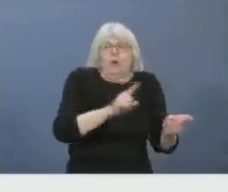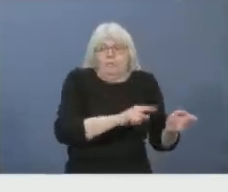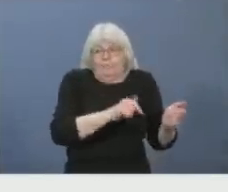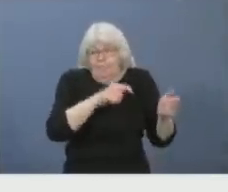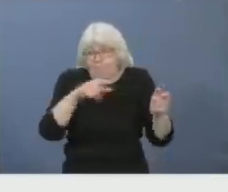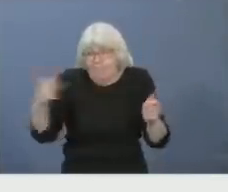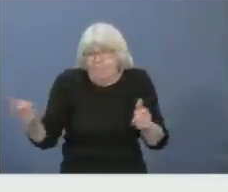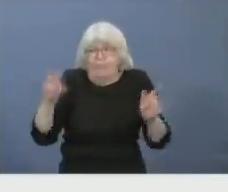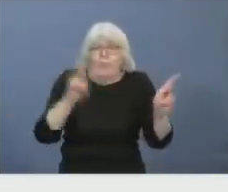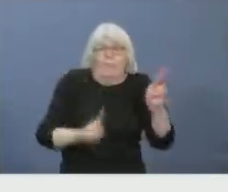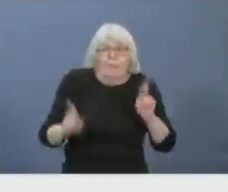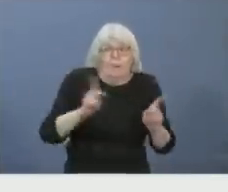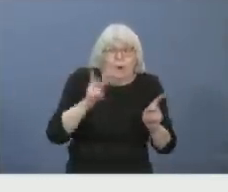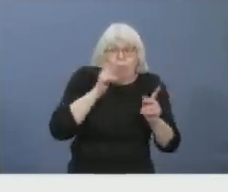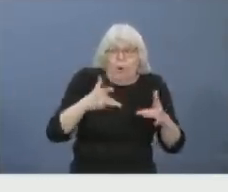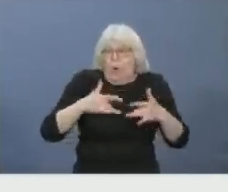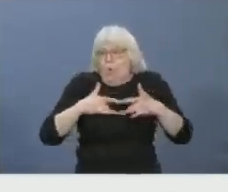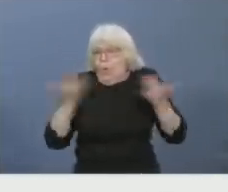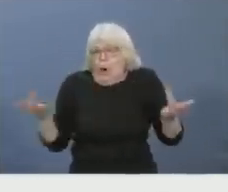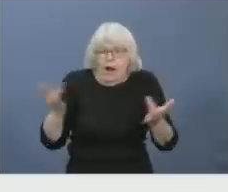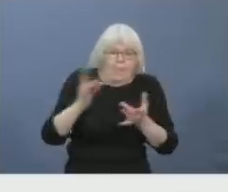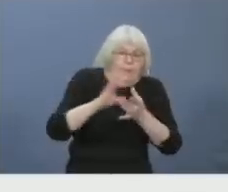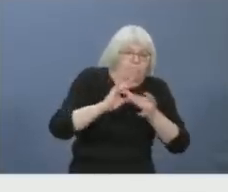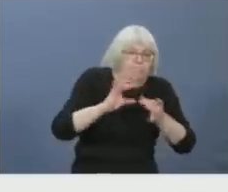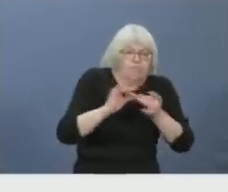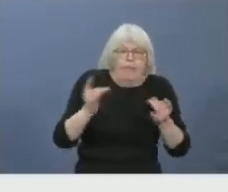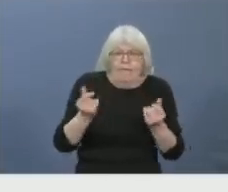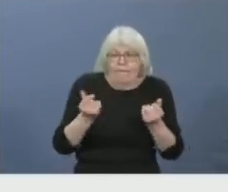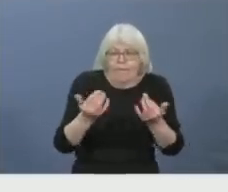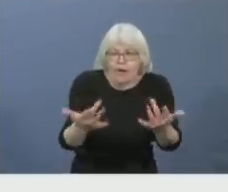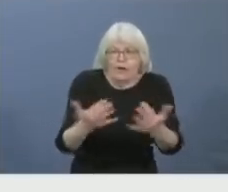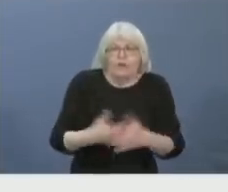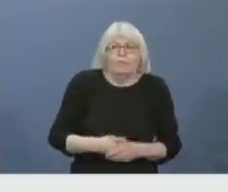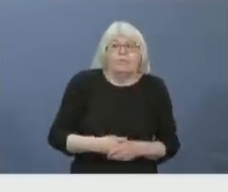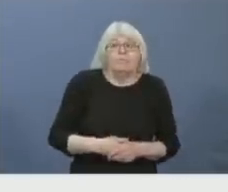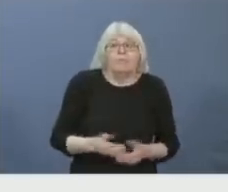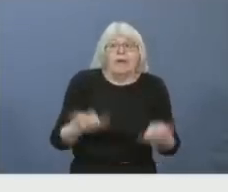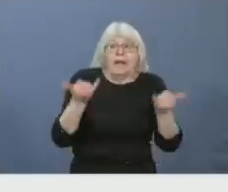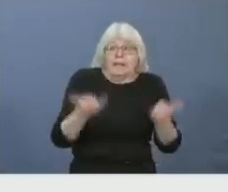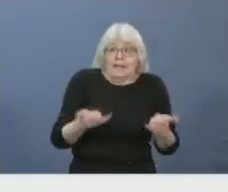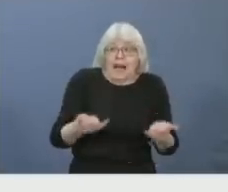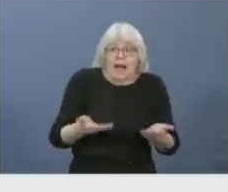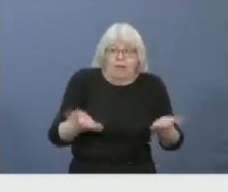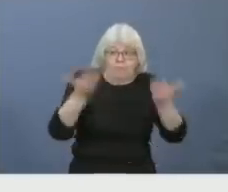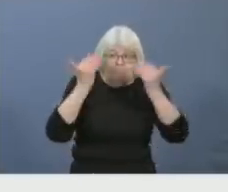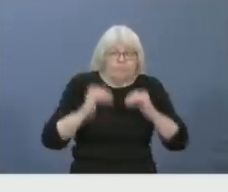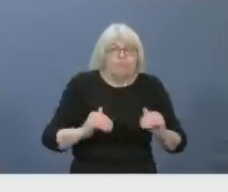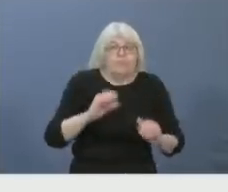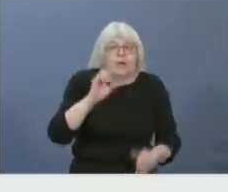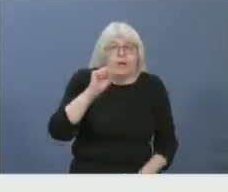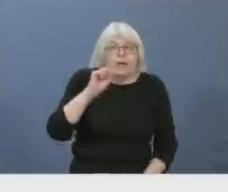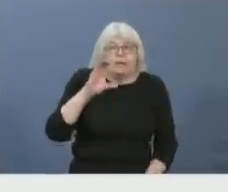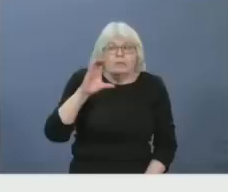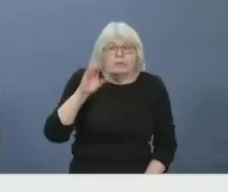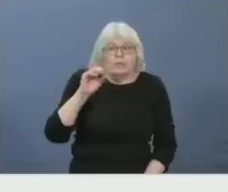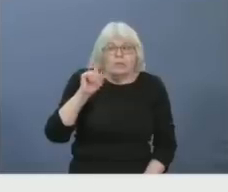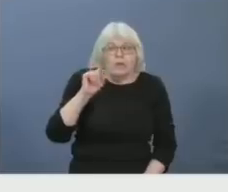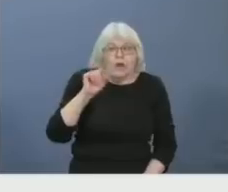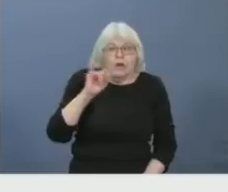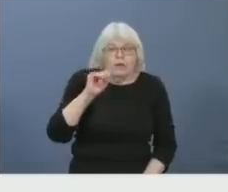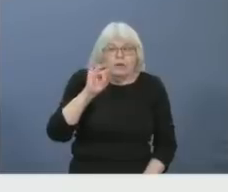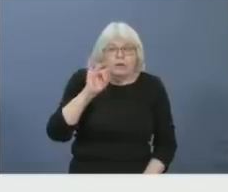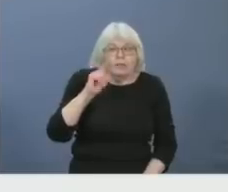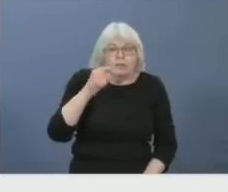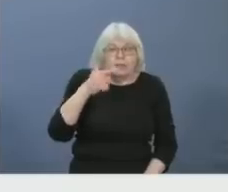the status of the fires. Thank you, Mark. Thank you, Premier. Next, we'll go to Scott Tingley. Scott is the Manager of Forest Protection